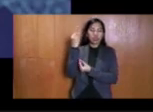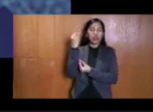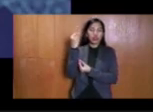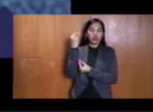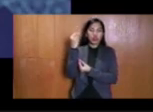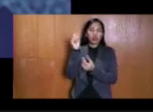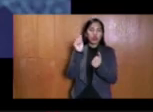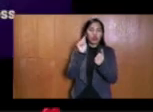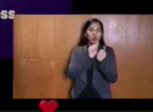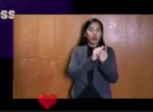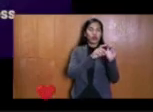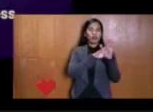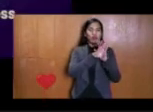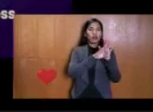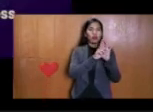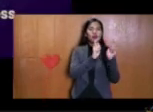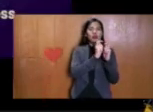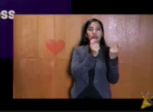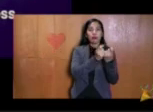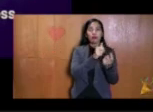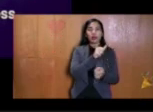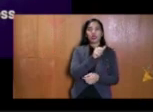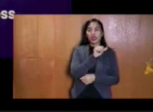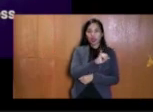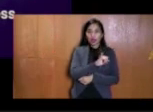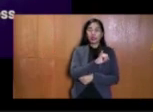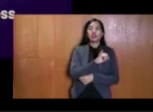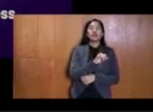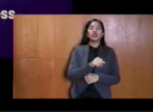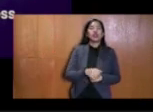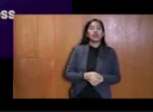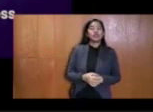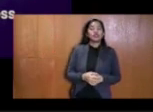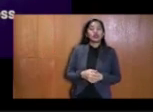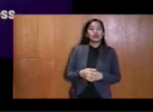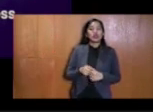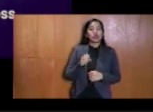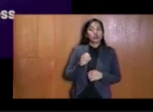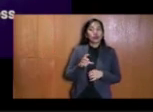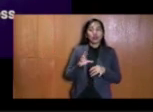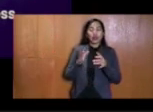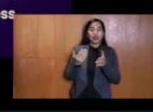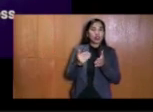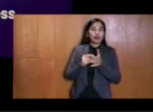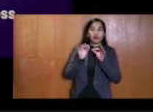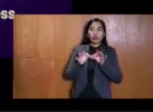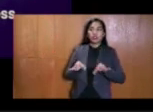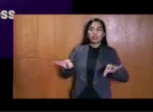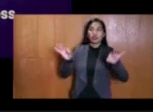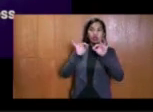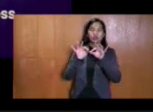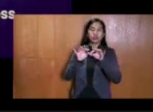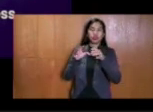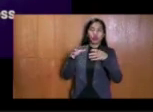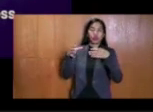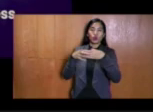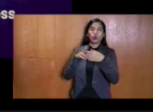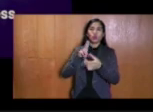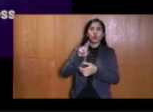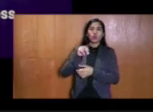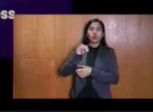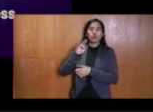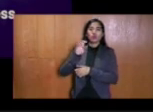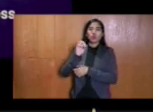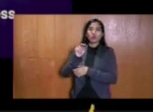with the development in AI. So importance of union, again, raising of wage related to